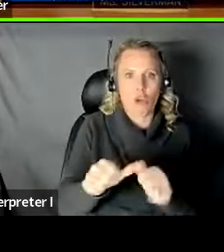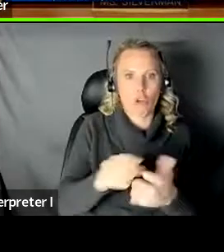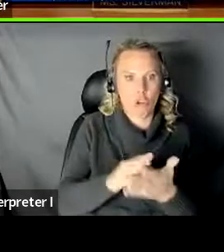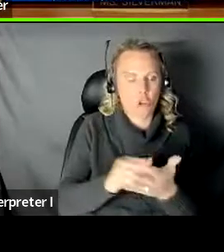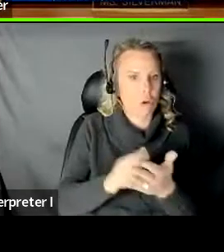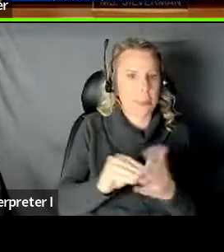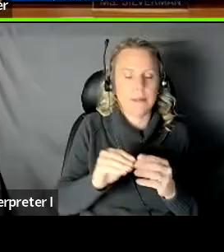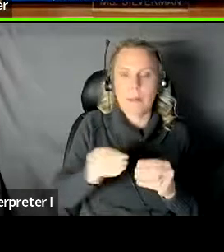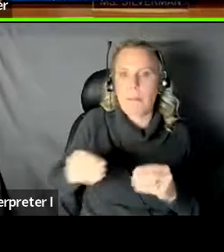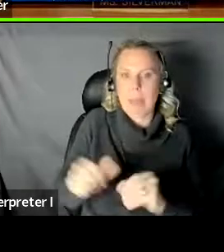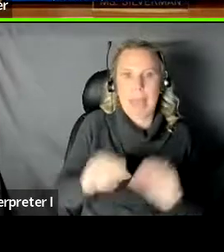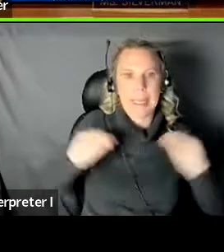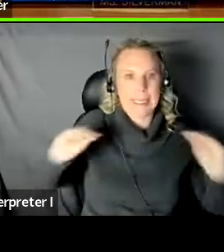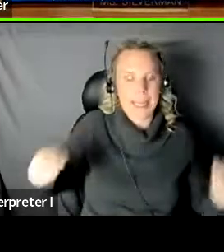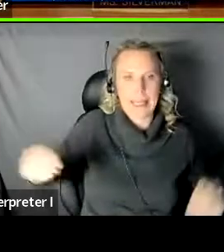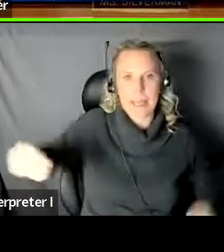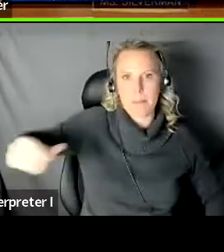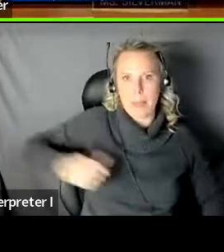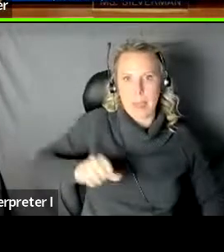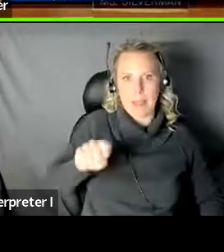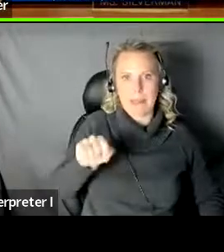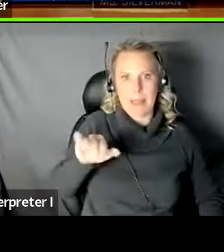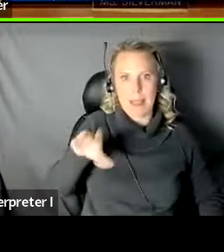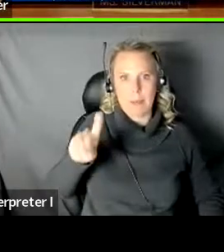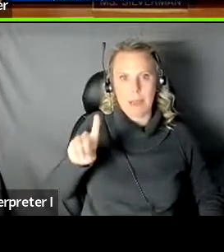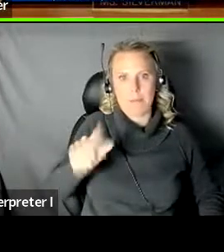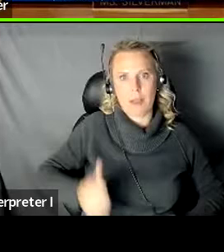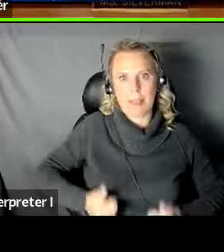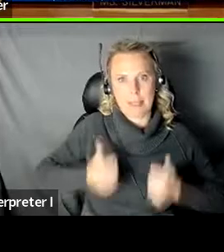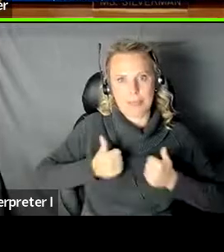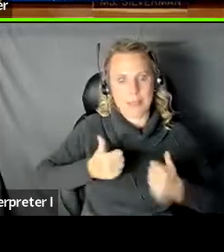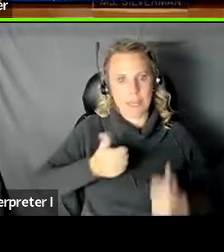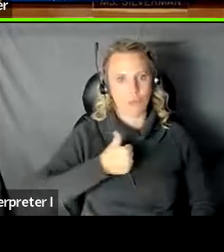program provides students a stipend for living and